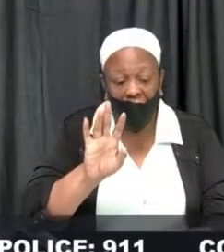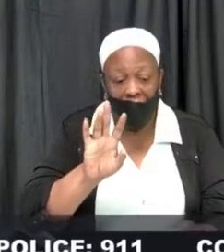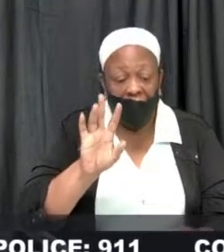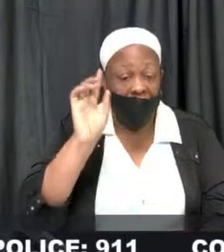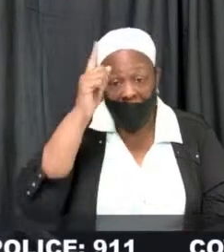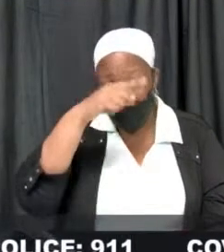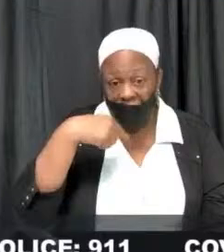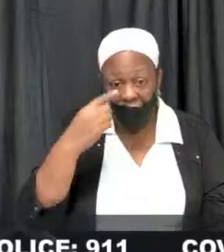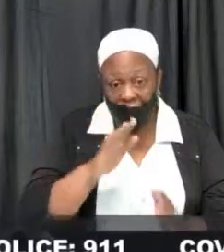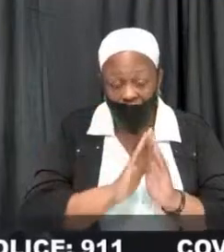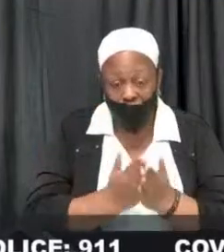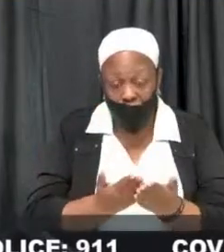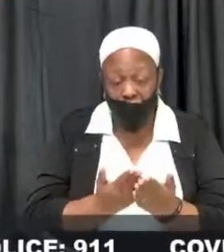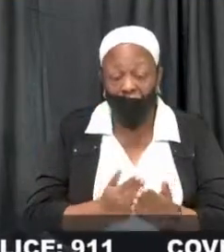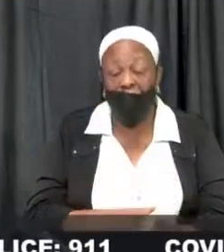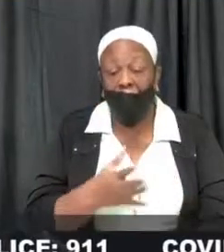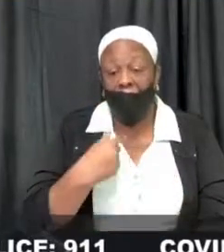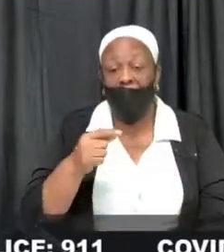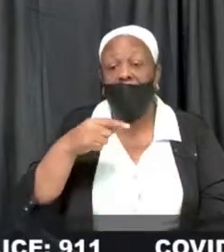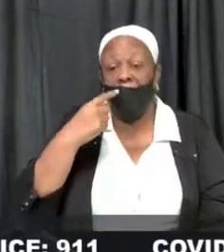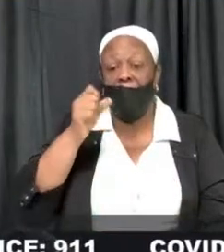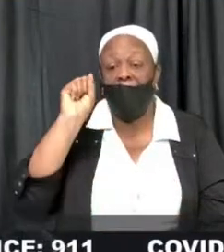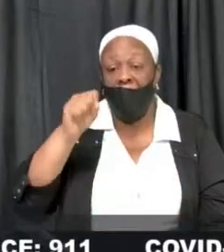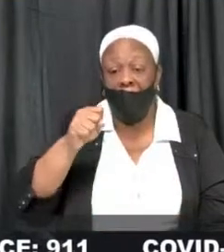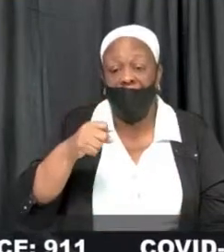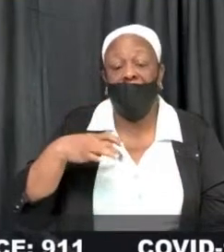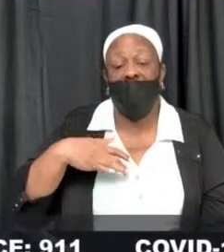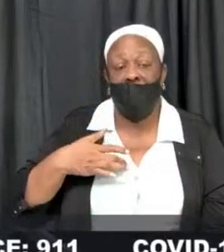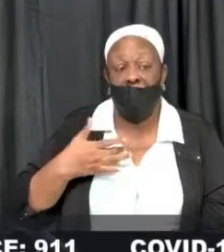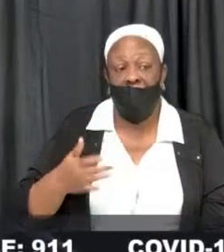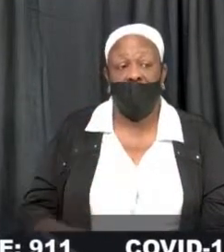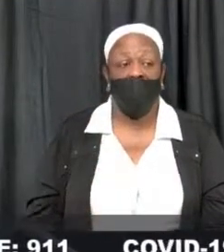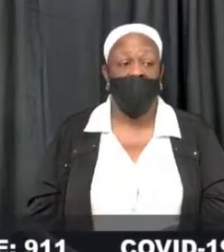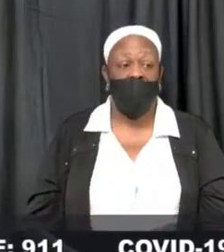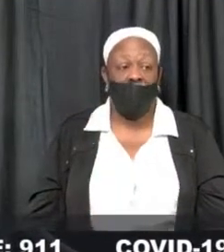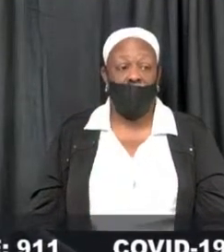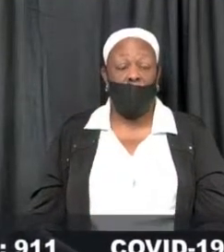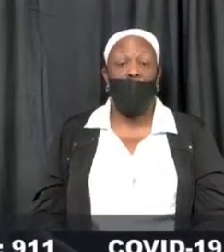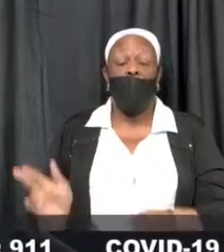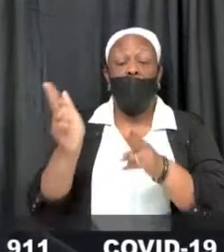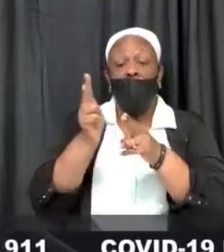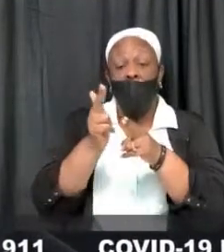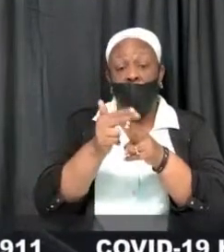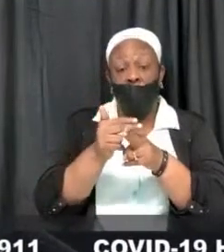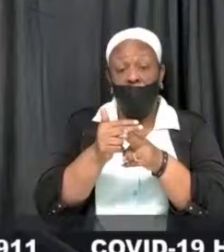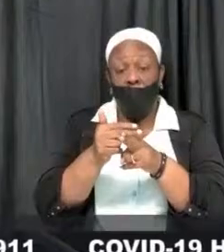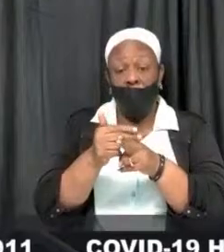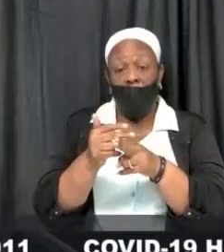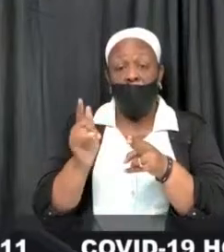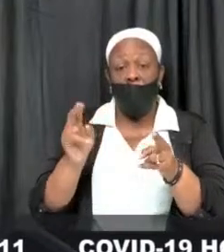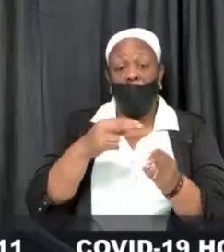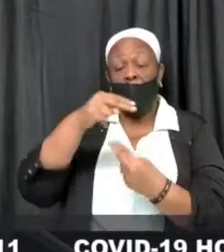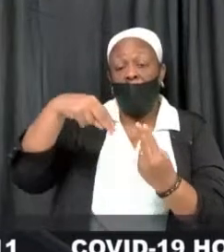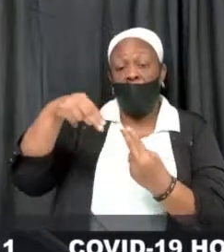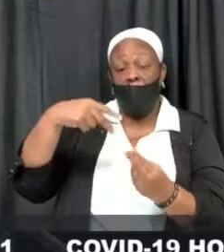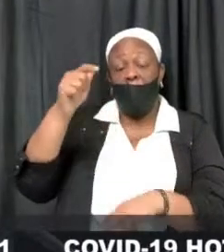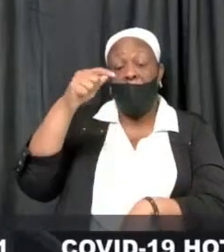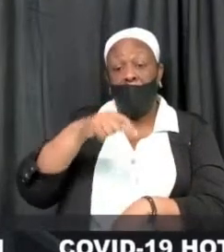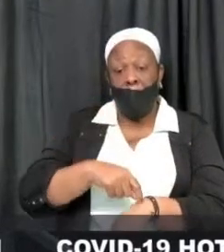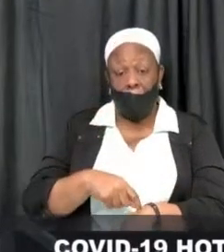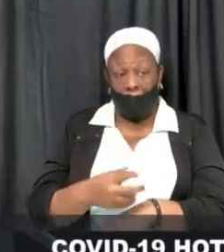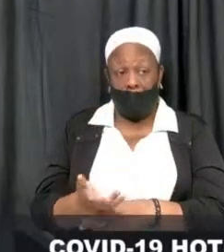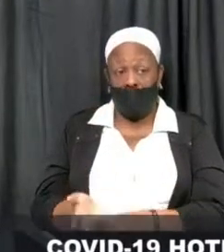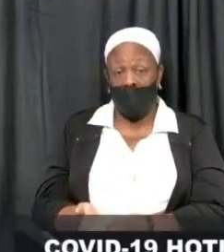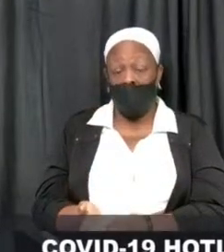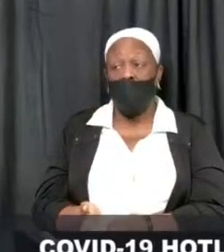season. It is important for you to start to prepare. Preparedness means if you have a